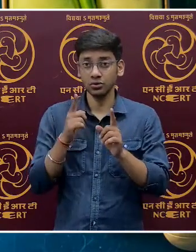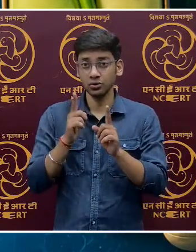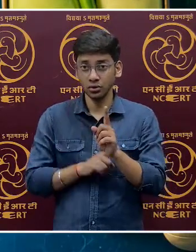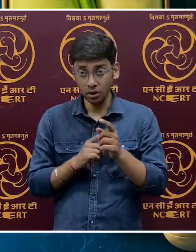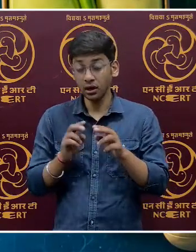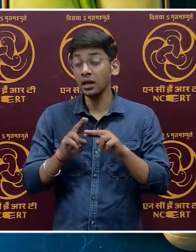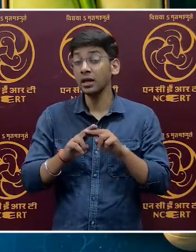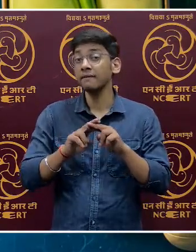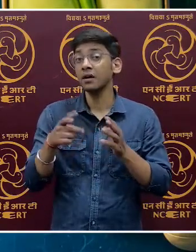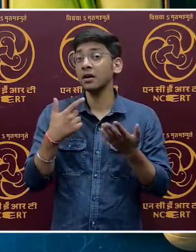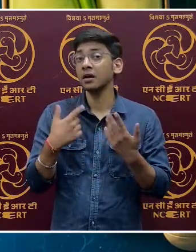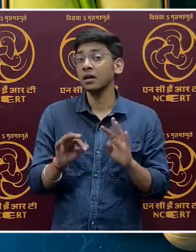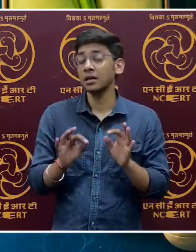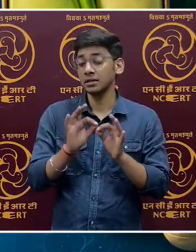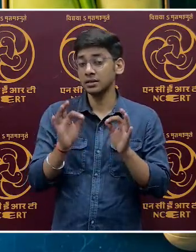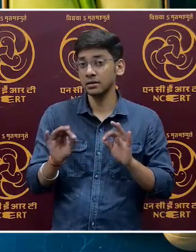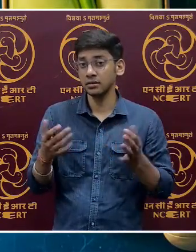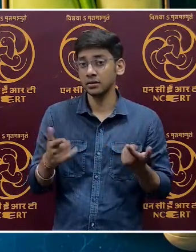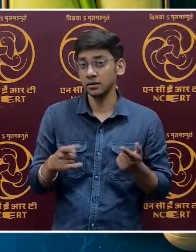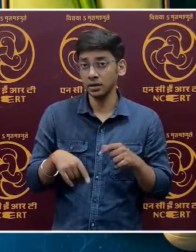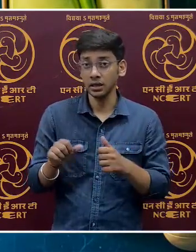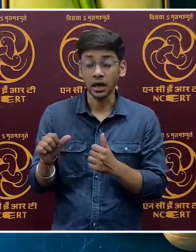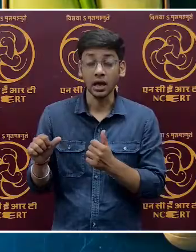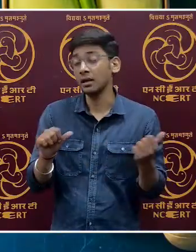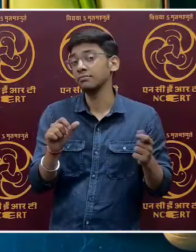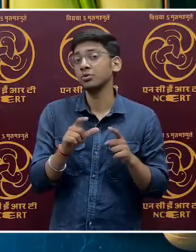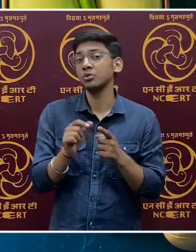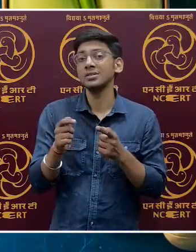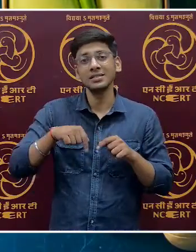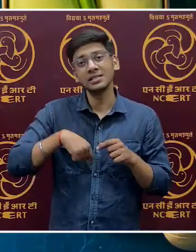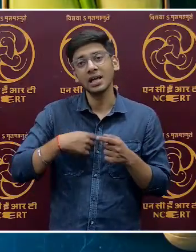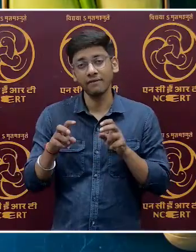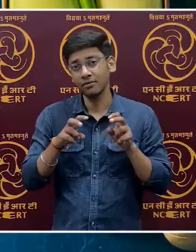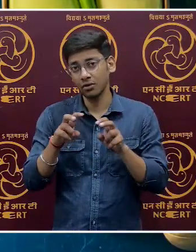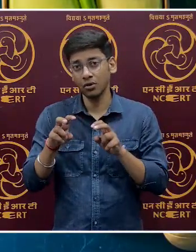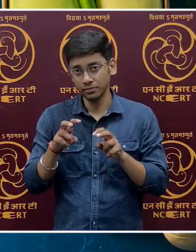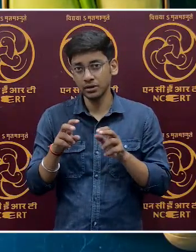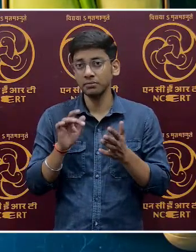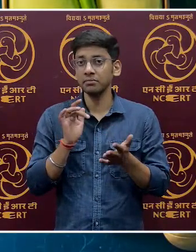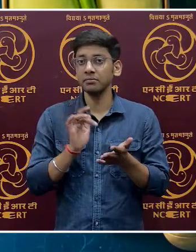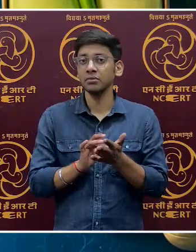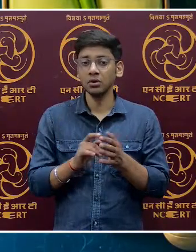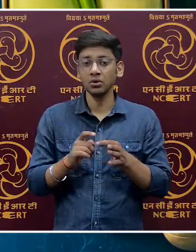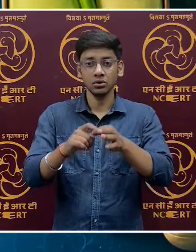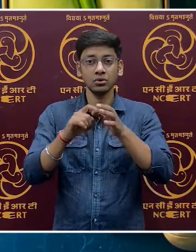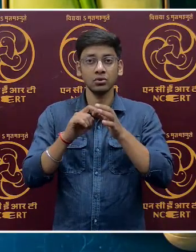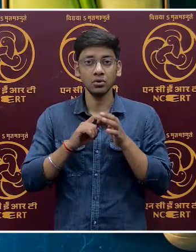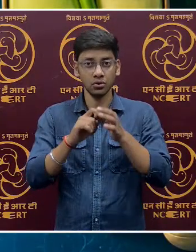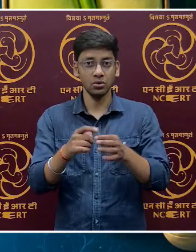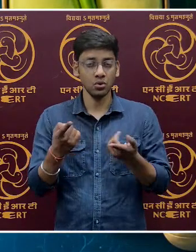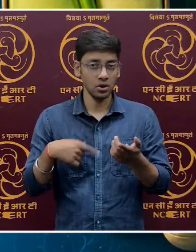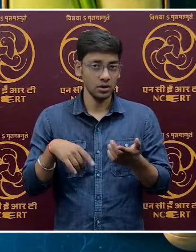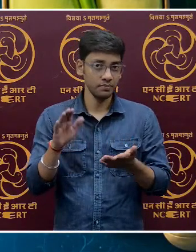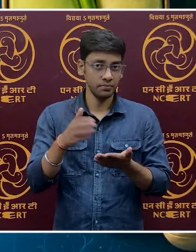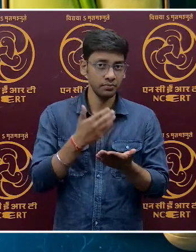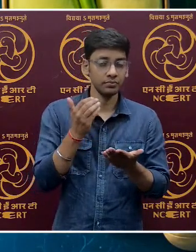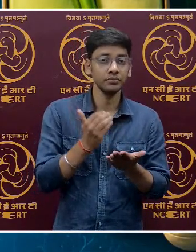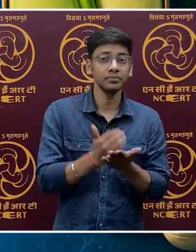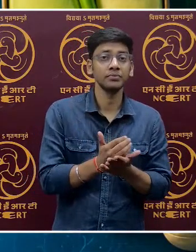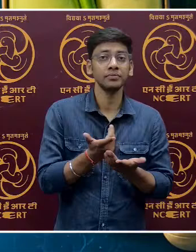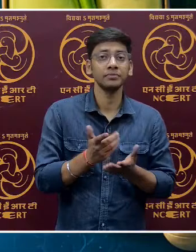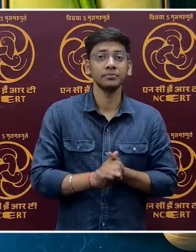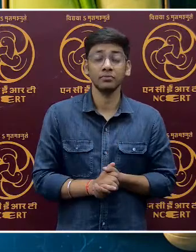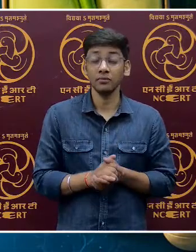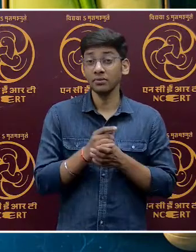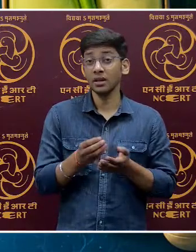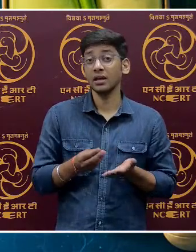your simulation, you will be in a position to observe over here that the questions are going to come here. It will